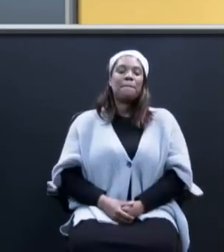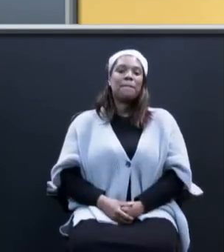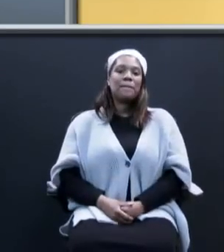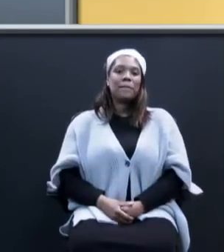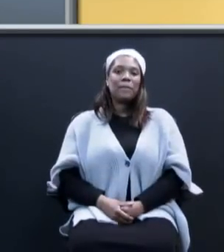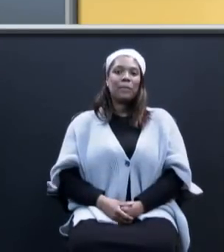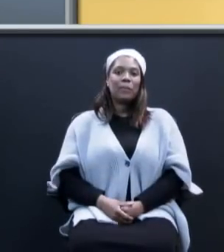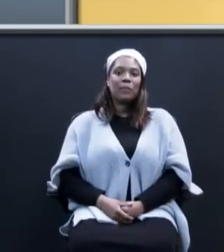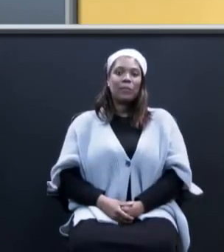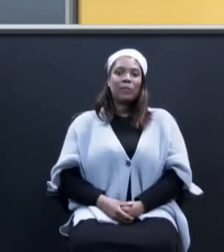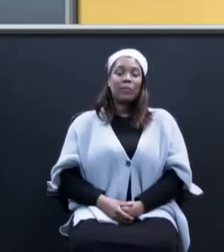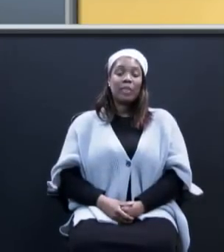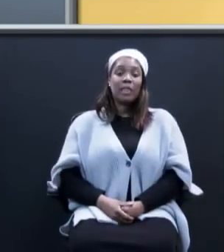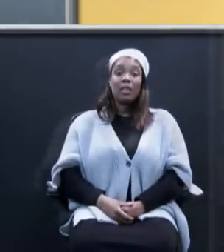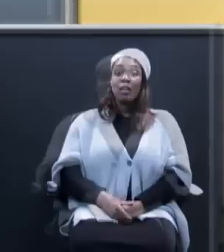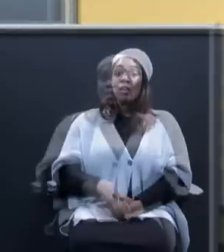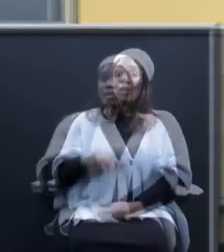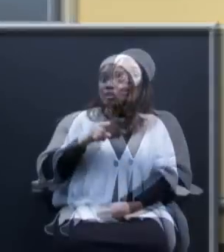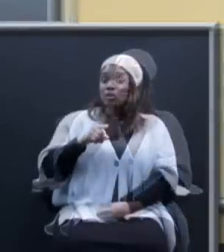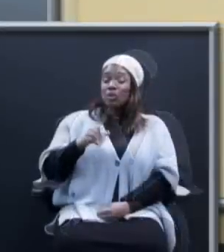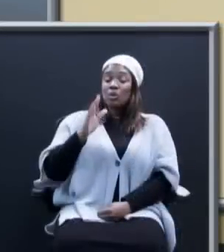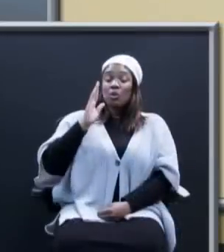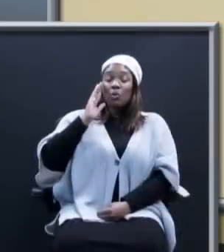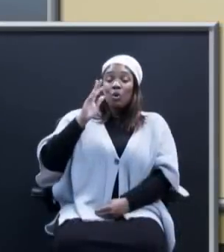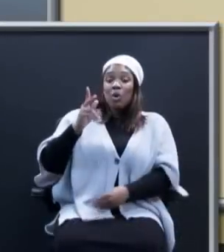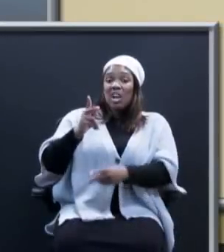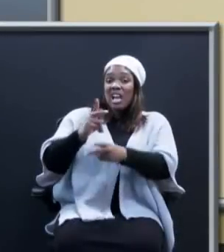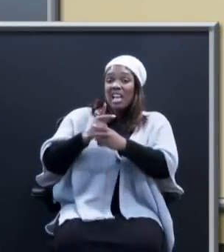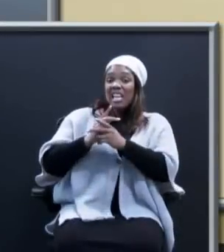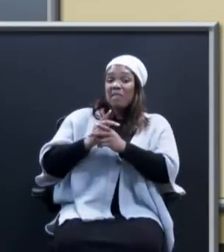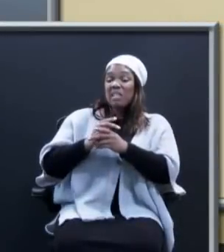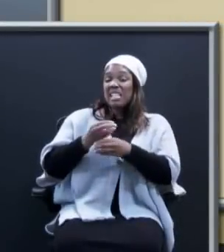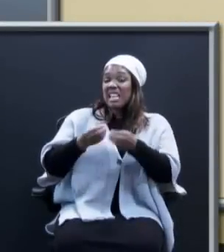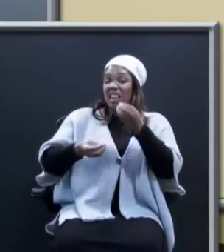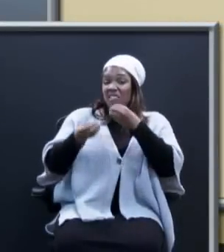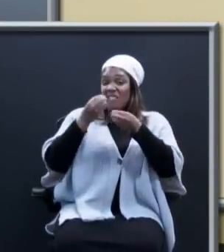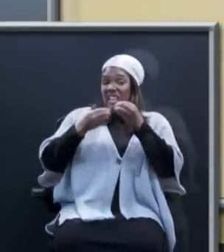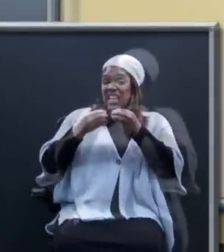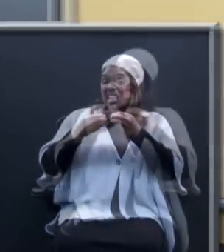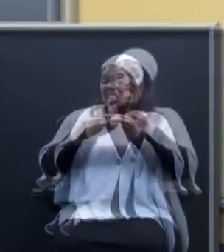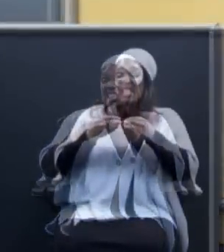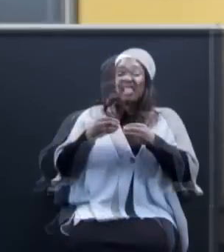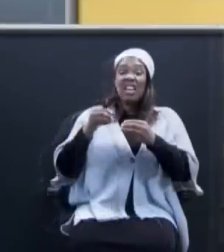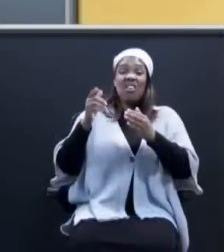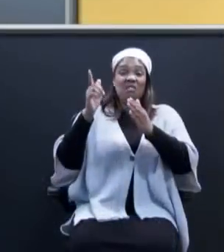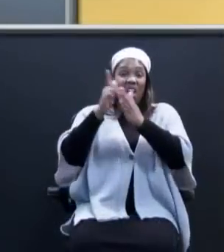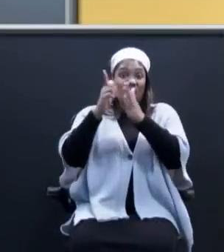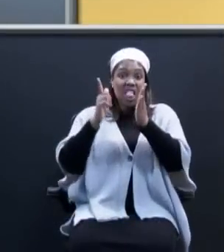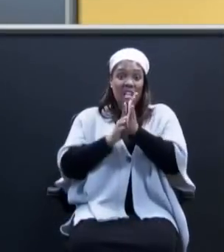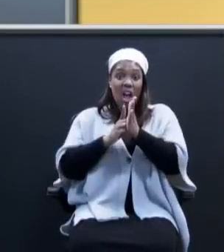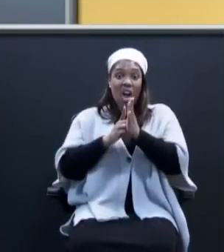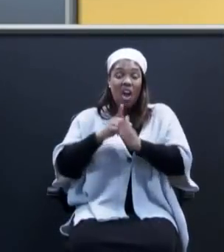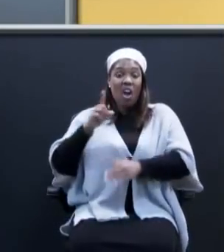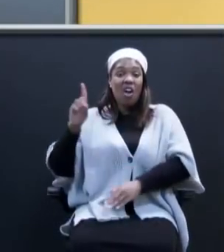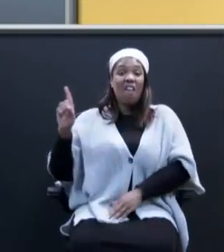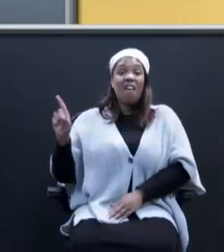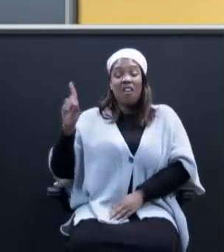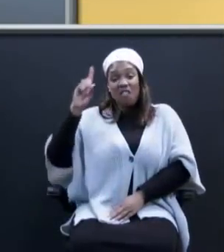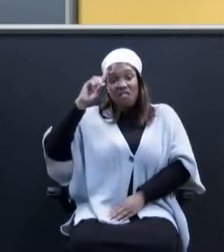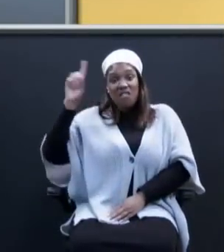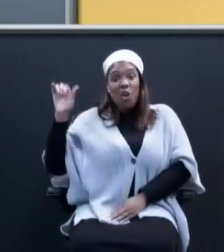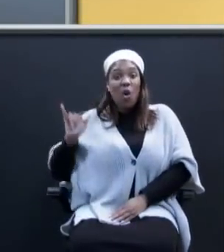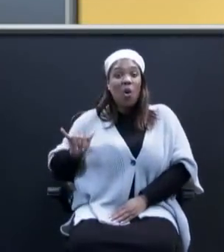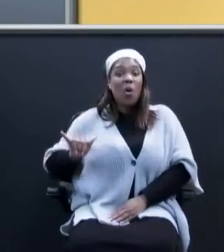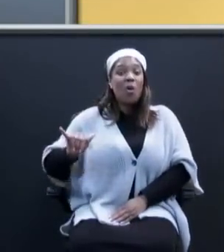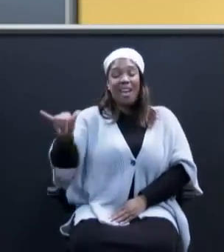shall keep it a feast by an ordinance forever. Now, Jesus was keeping the same feast, sisters and brothers. Let's go into Matthew,